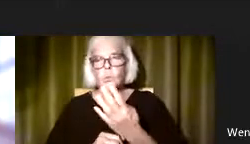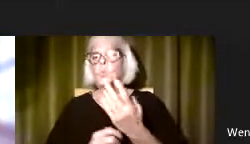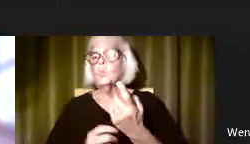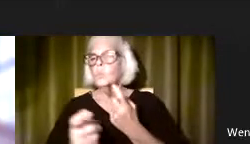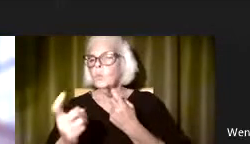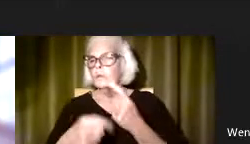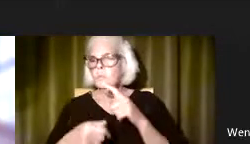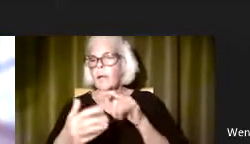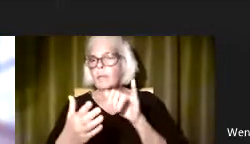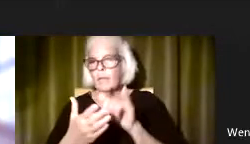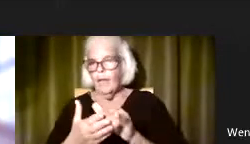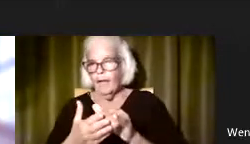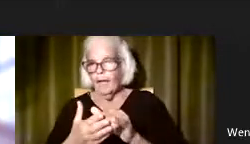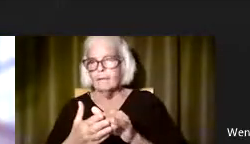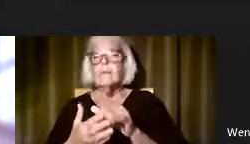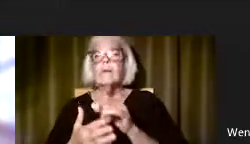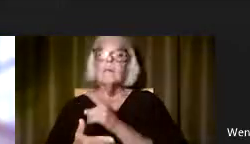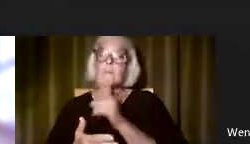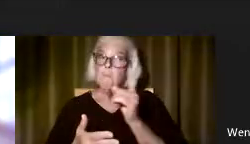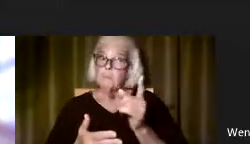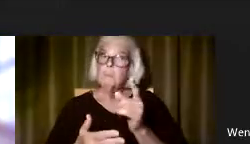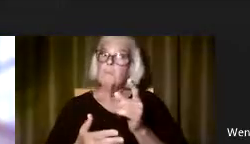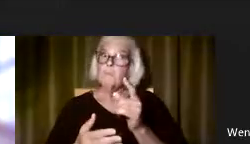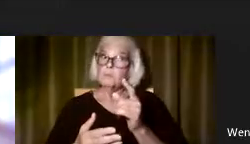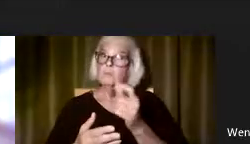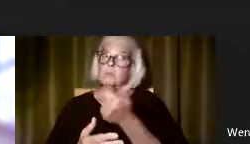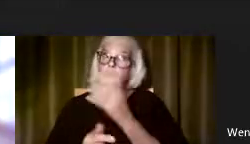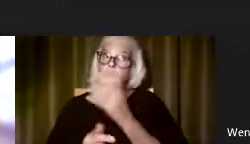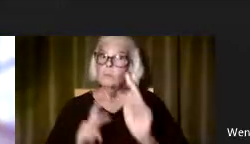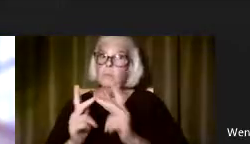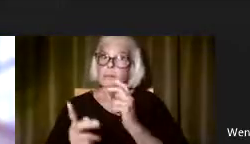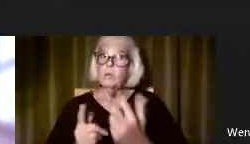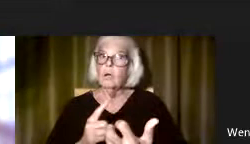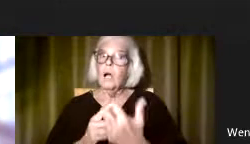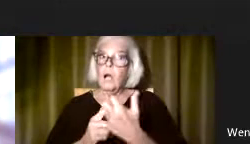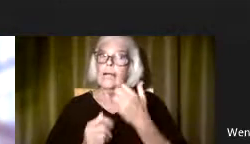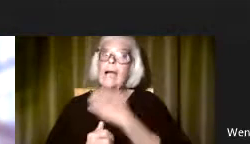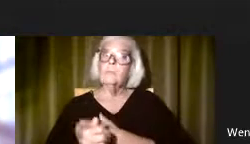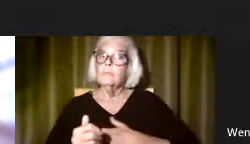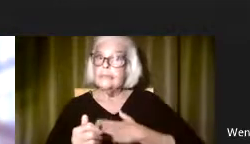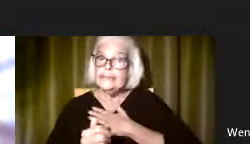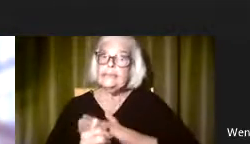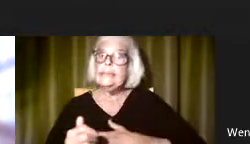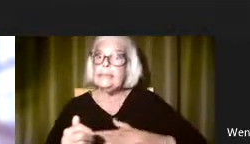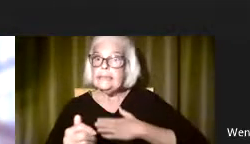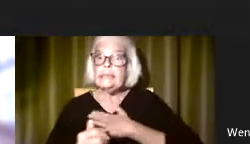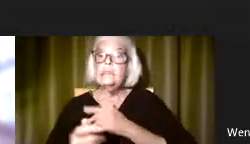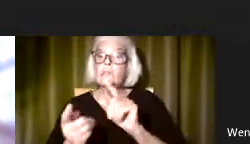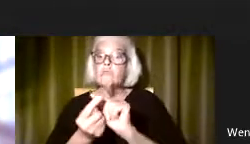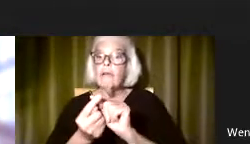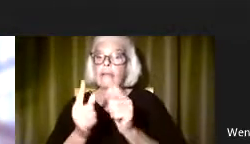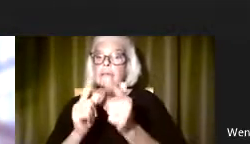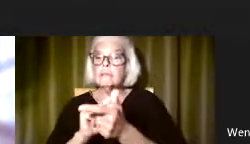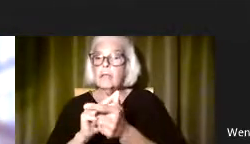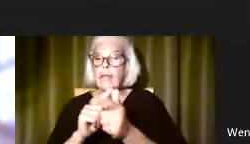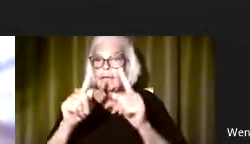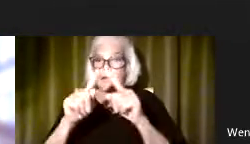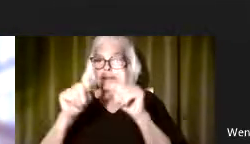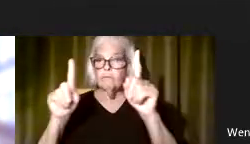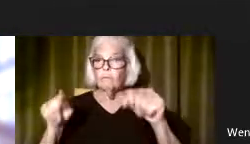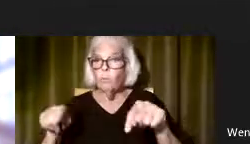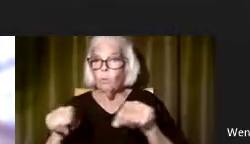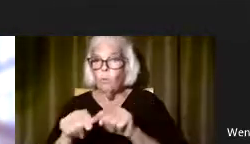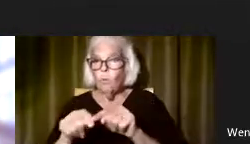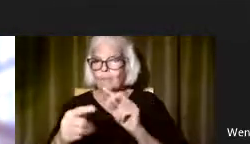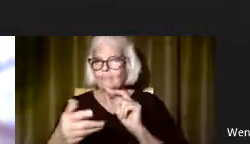to be translated quite a few times. I don't know if that's available or not. So Anna, I don't know if you have any more